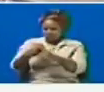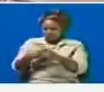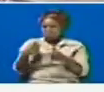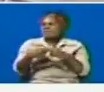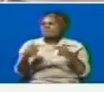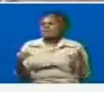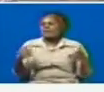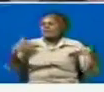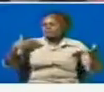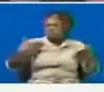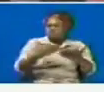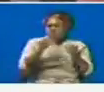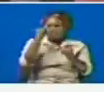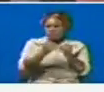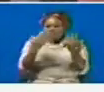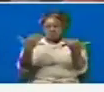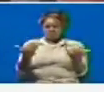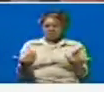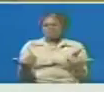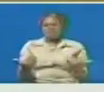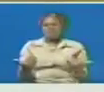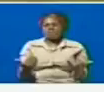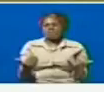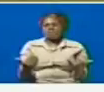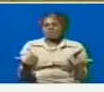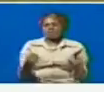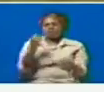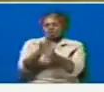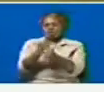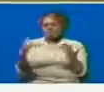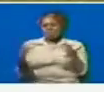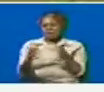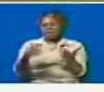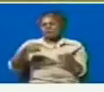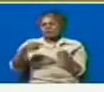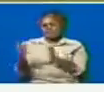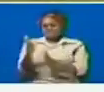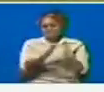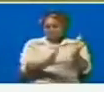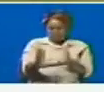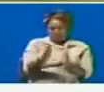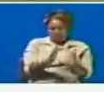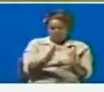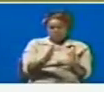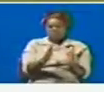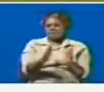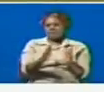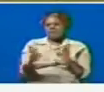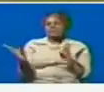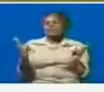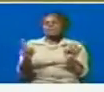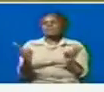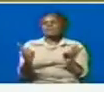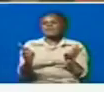start till the end. It's now up to me and my staff to make sure that we're organised, we're ready and prepared for whoever we